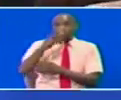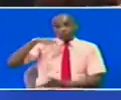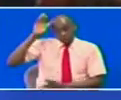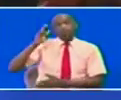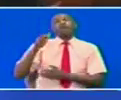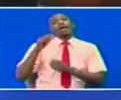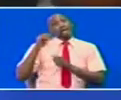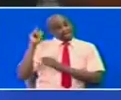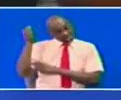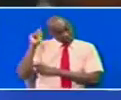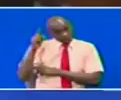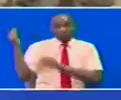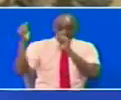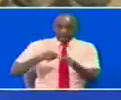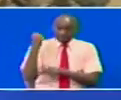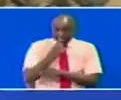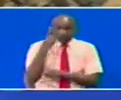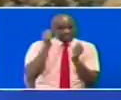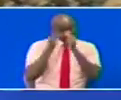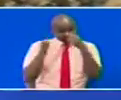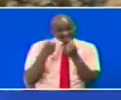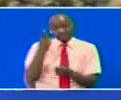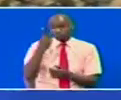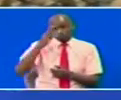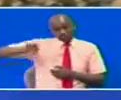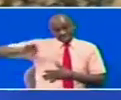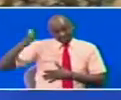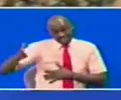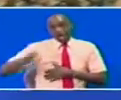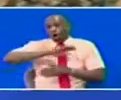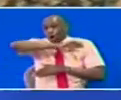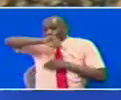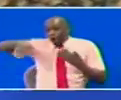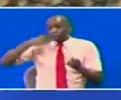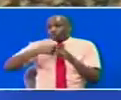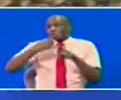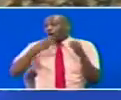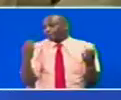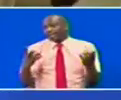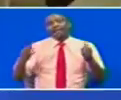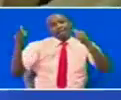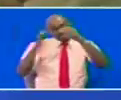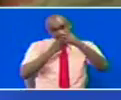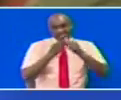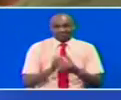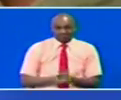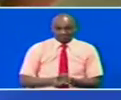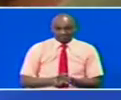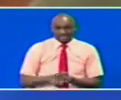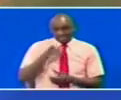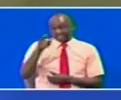be in Kenya by May 2017, bringing the number to 8 helicopters. That's an equivalent